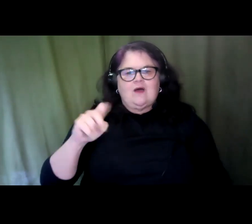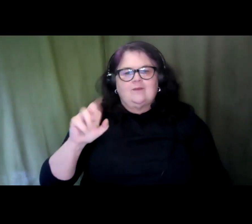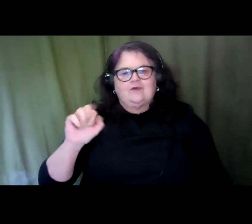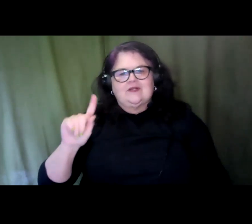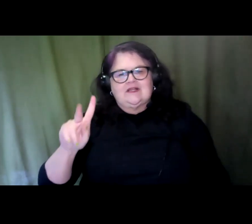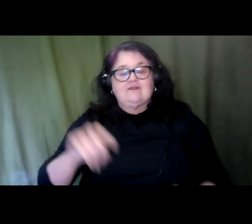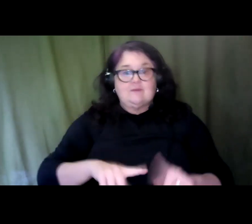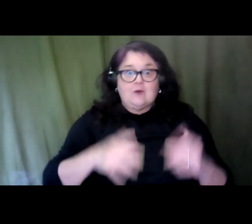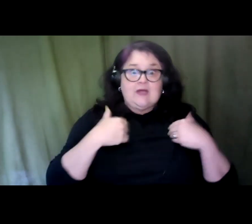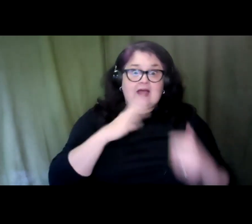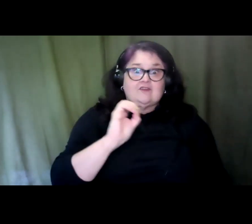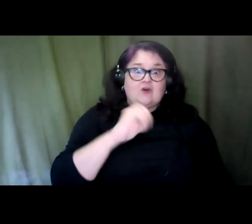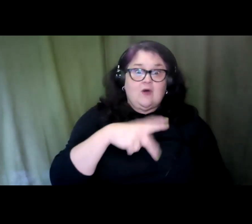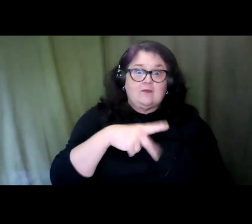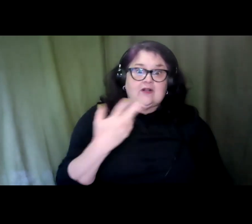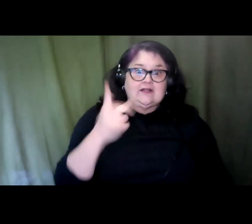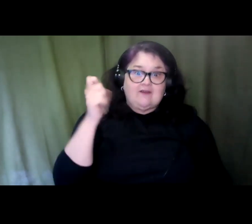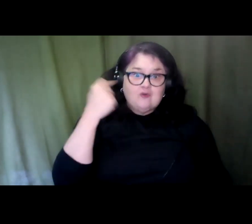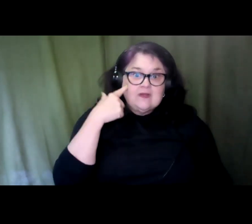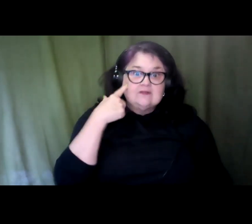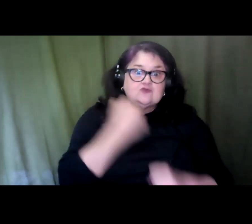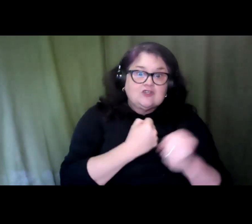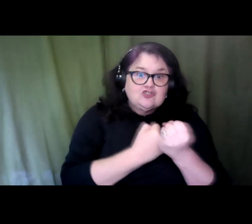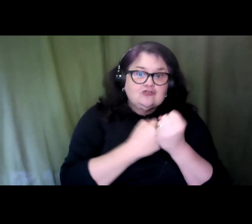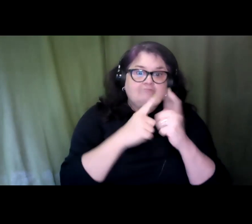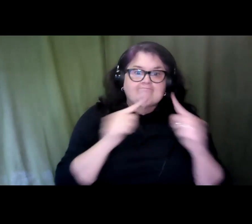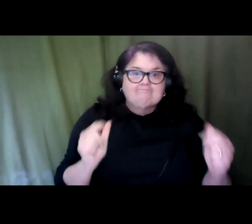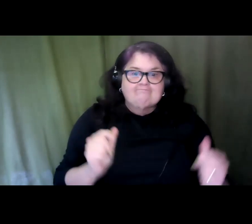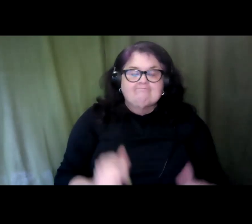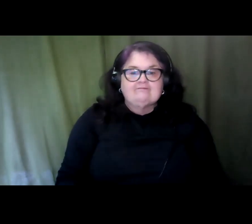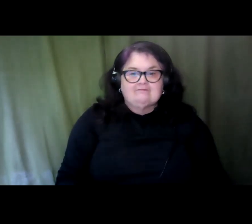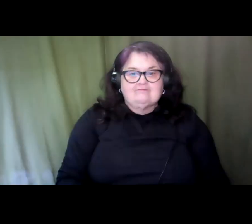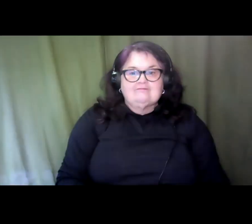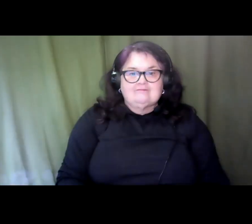But we have a cooperative governance structure, et cetera. Totally.